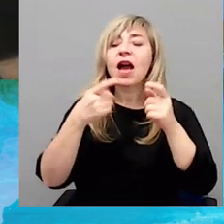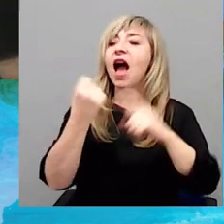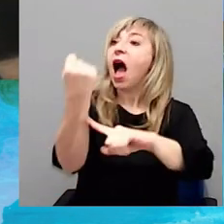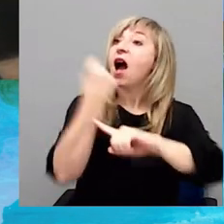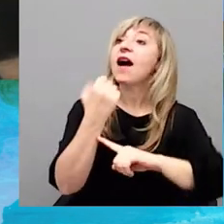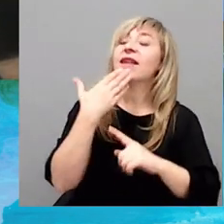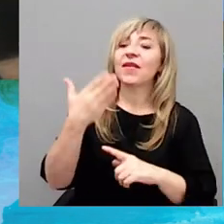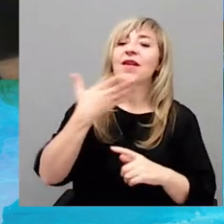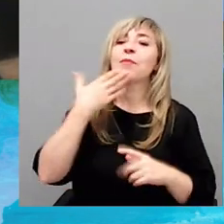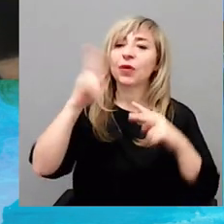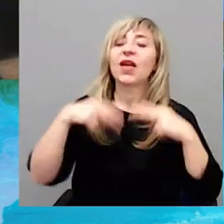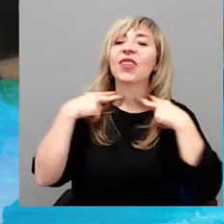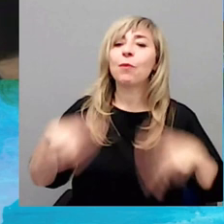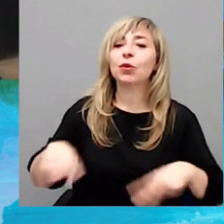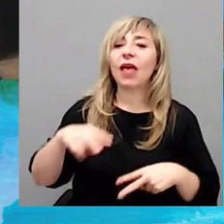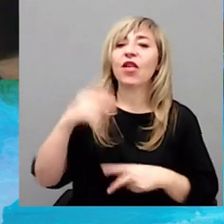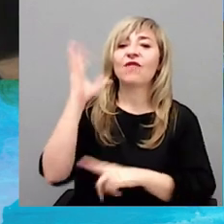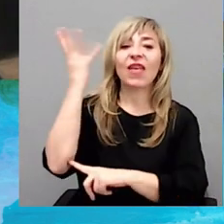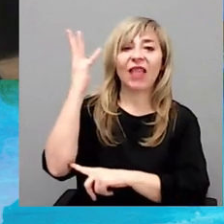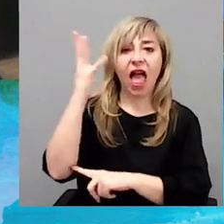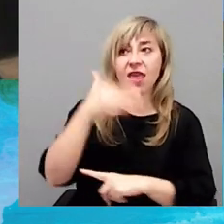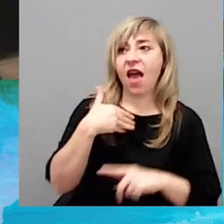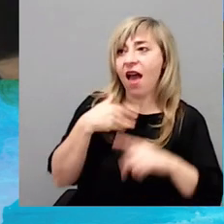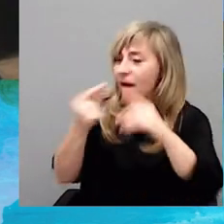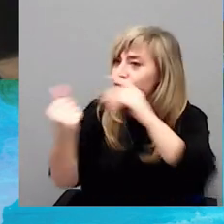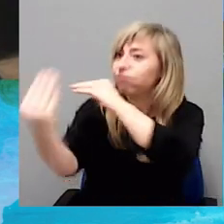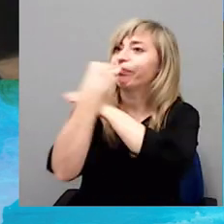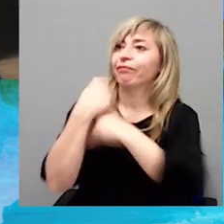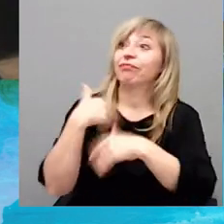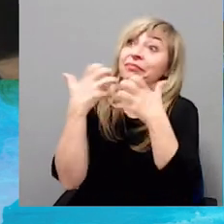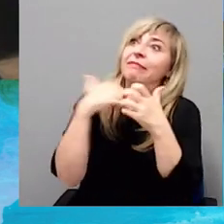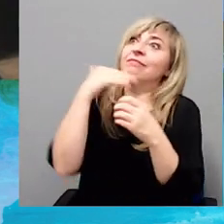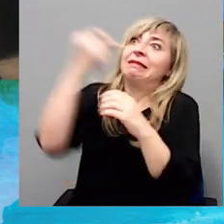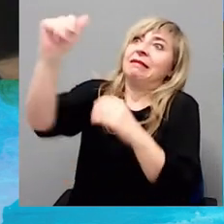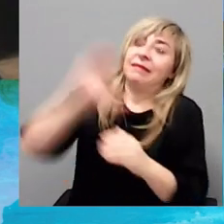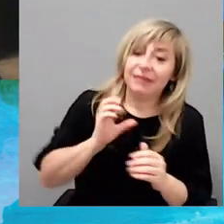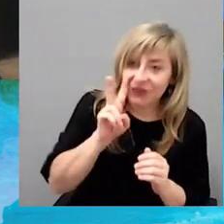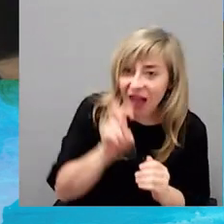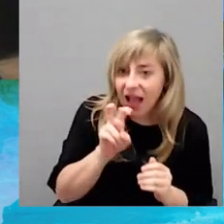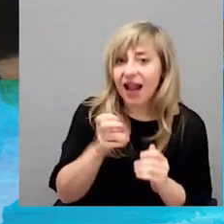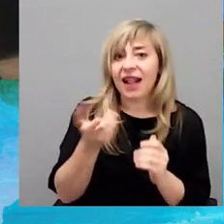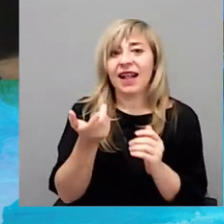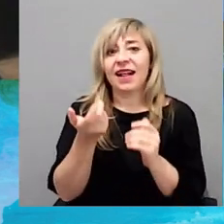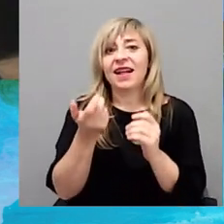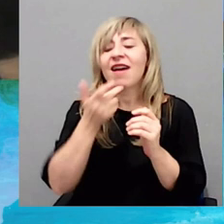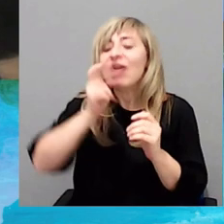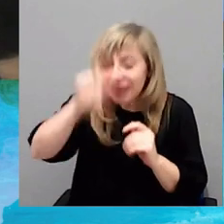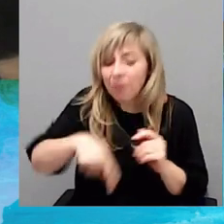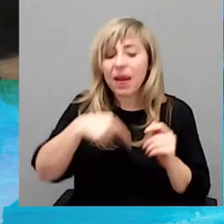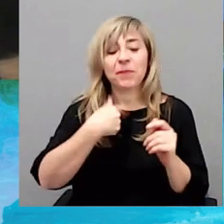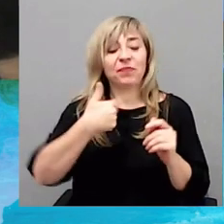We were able to receive an aid from the municipality of